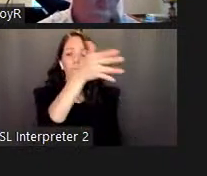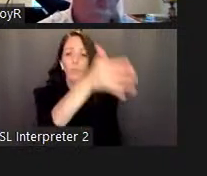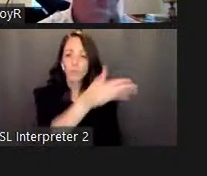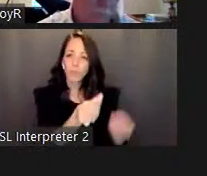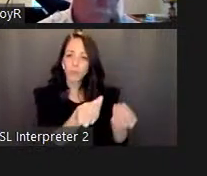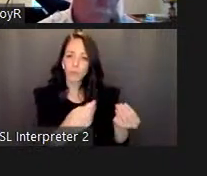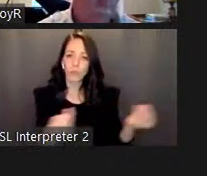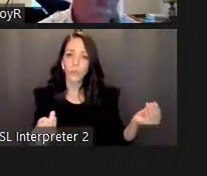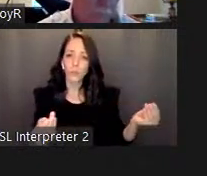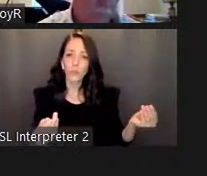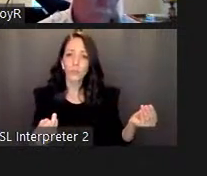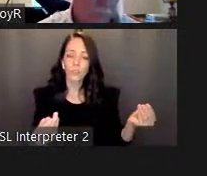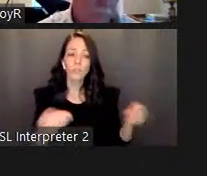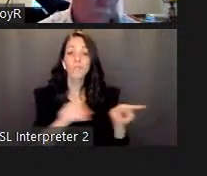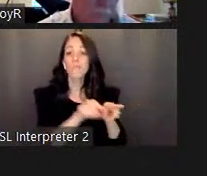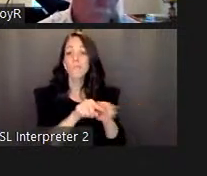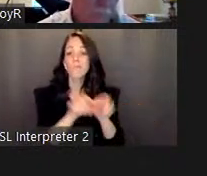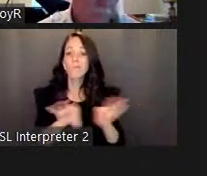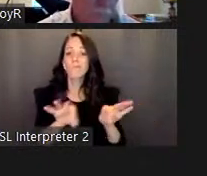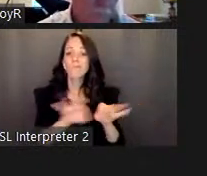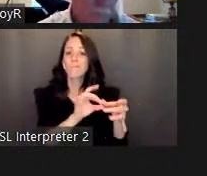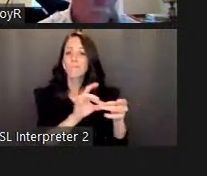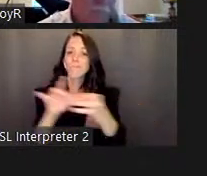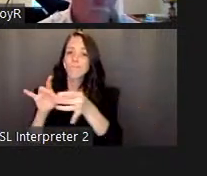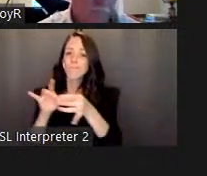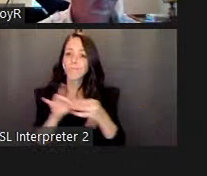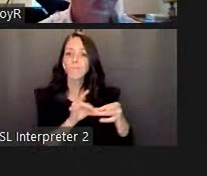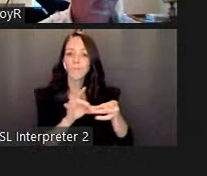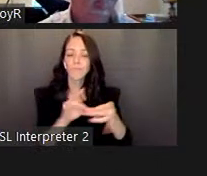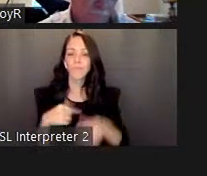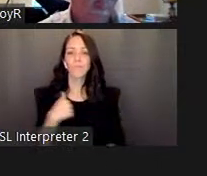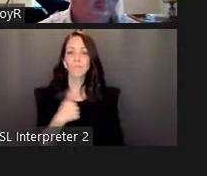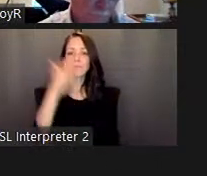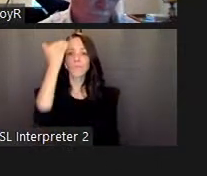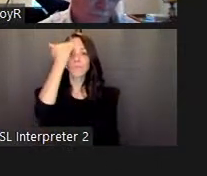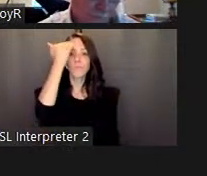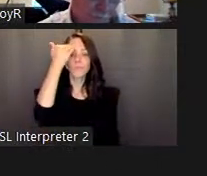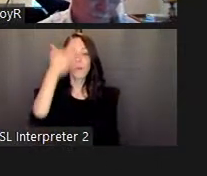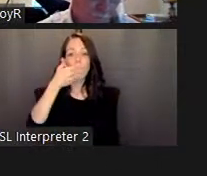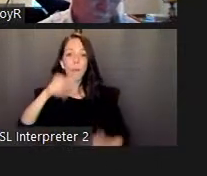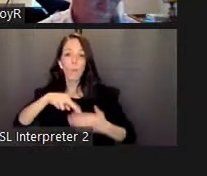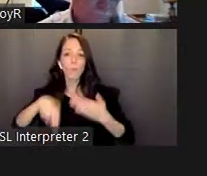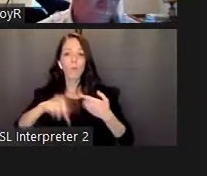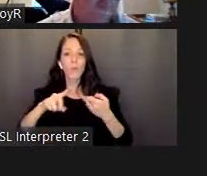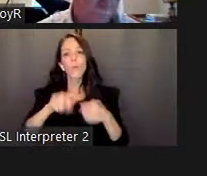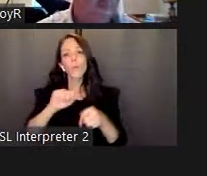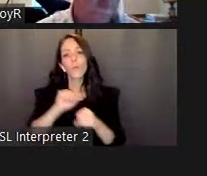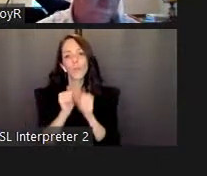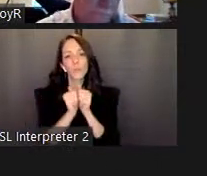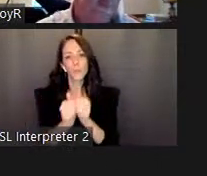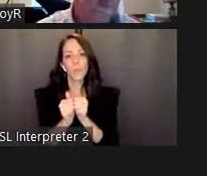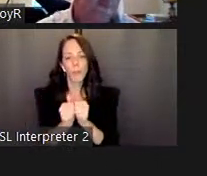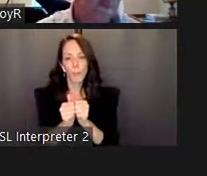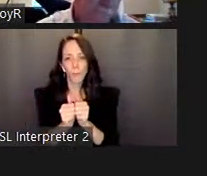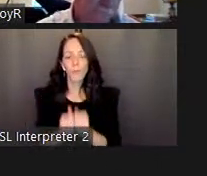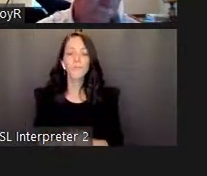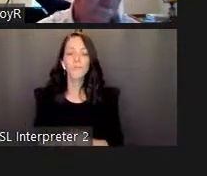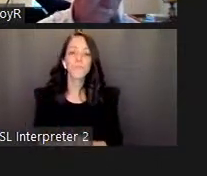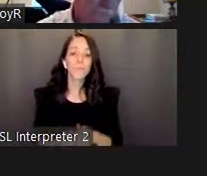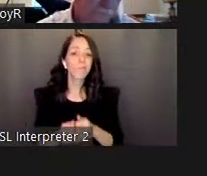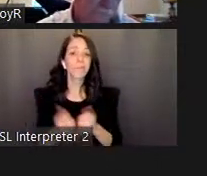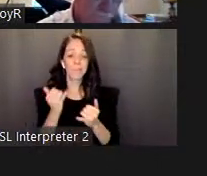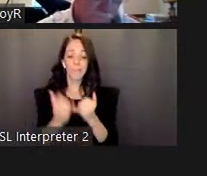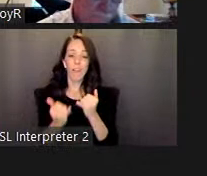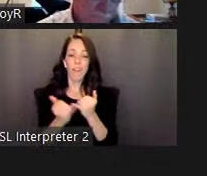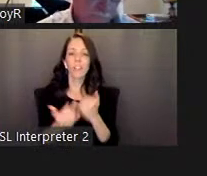And collaboration. We know that we achieve better outcomes when we work together. And finally, good